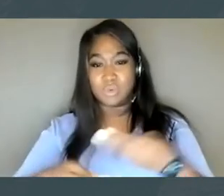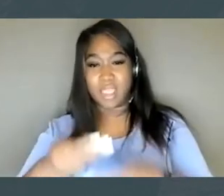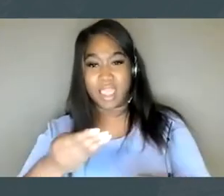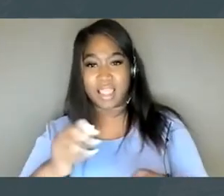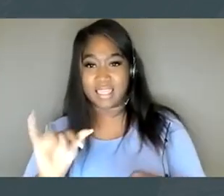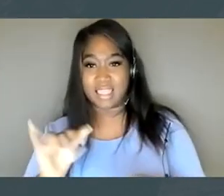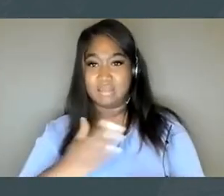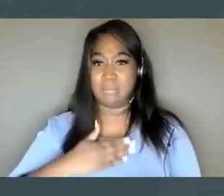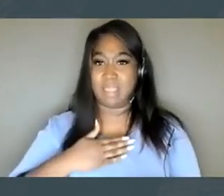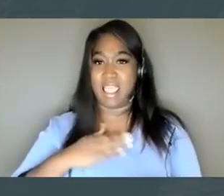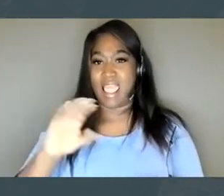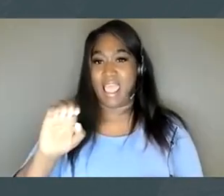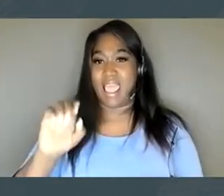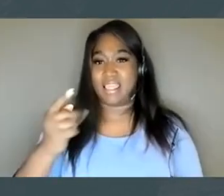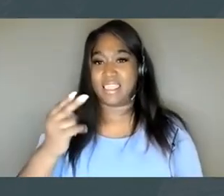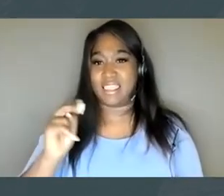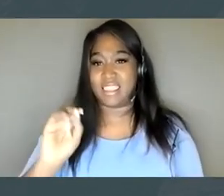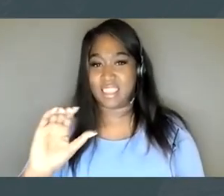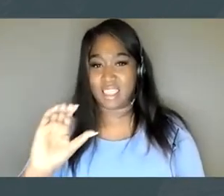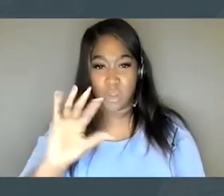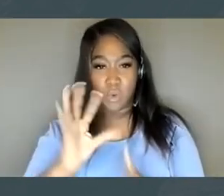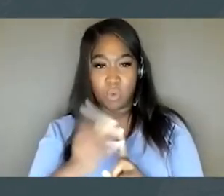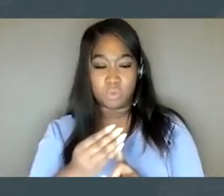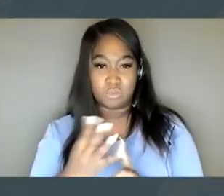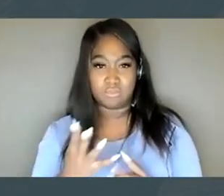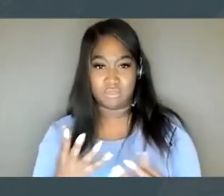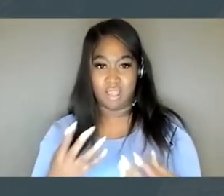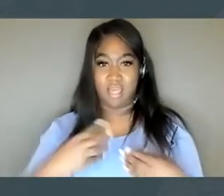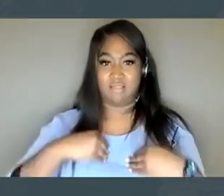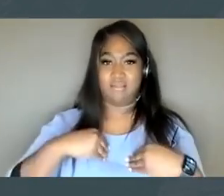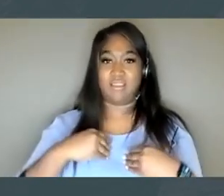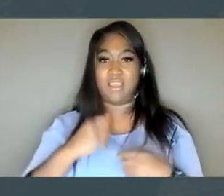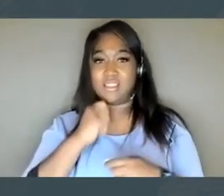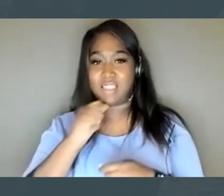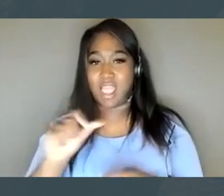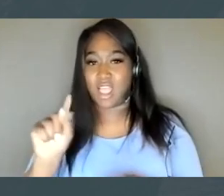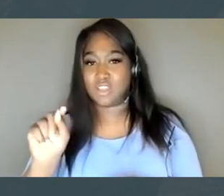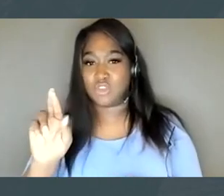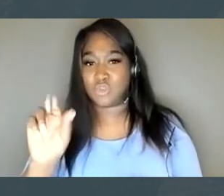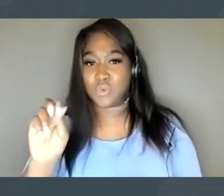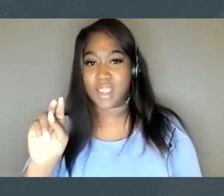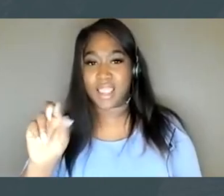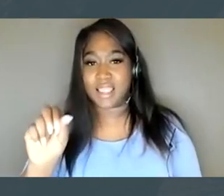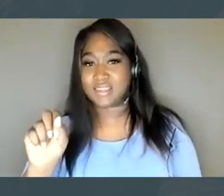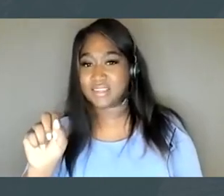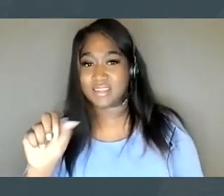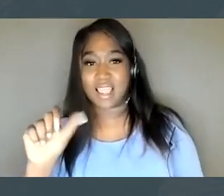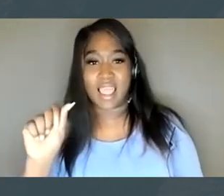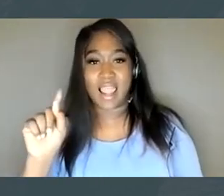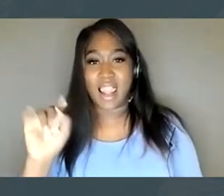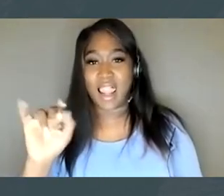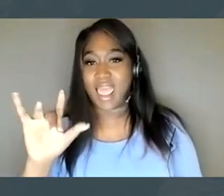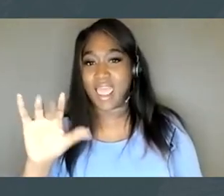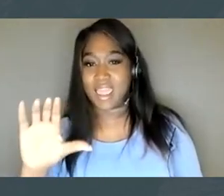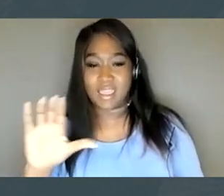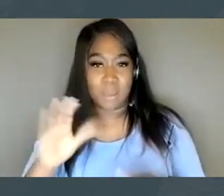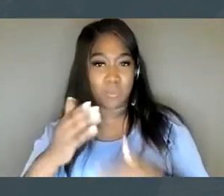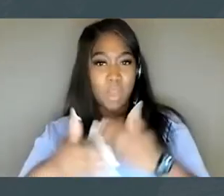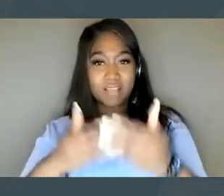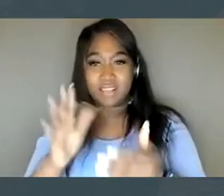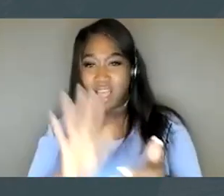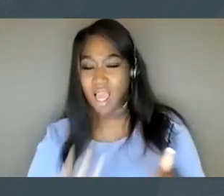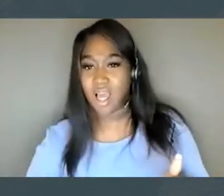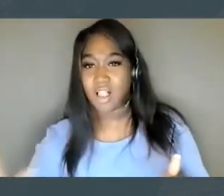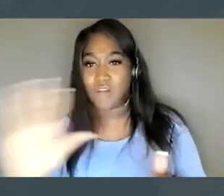than a transatlantic process that has shaped capitalist modernity and created our financial institutions. But I